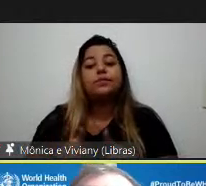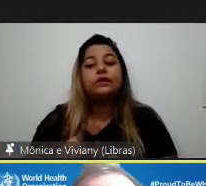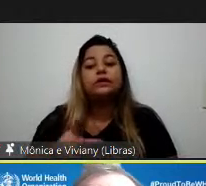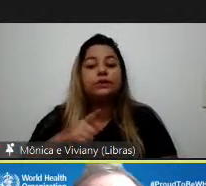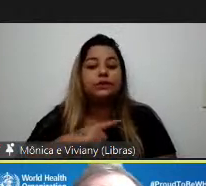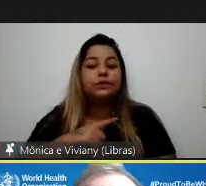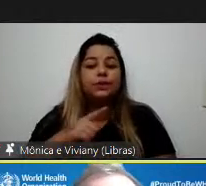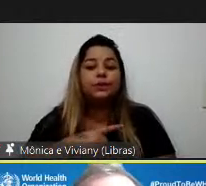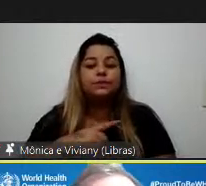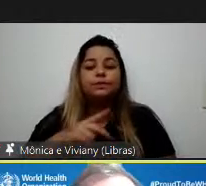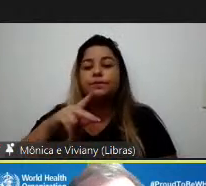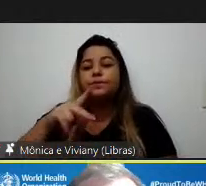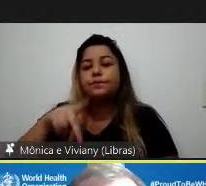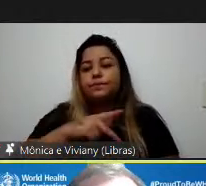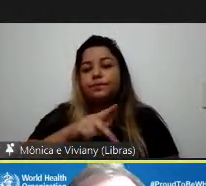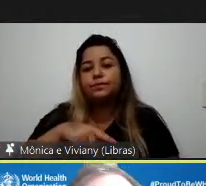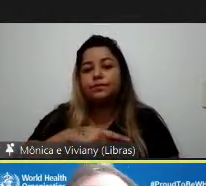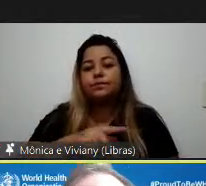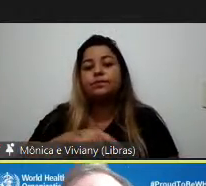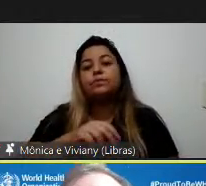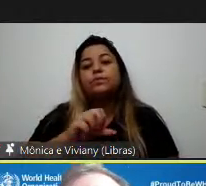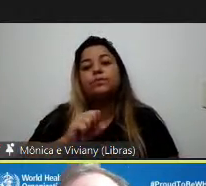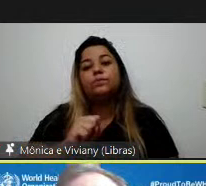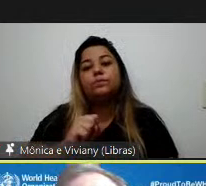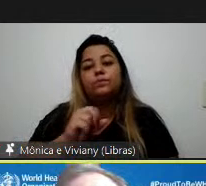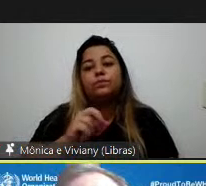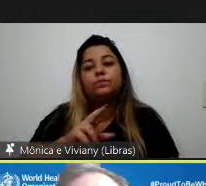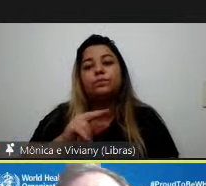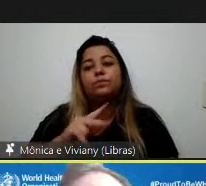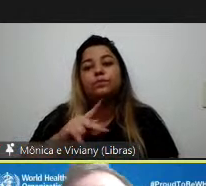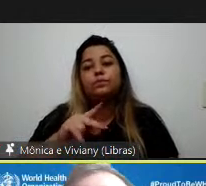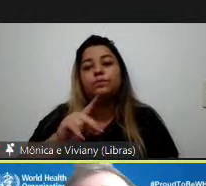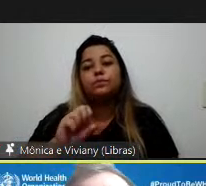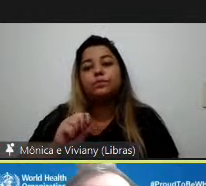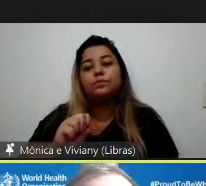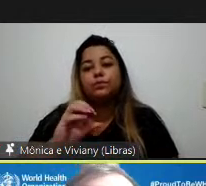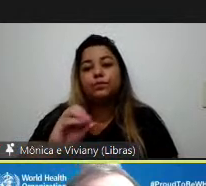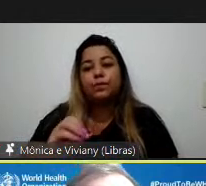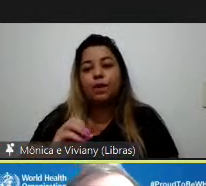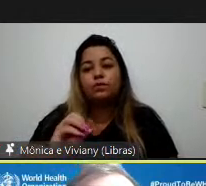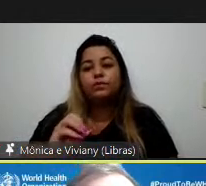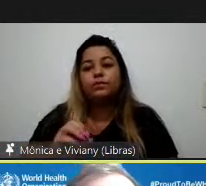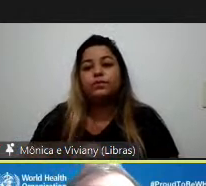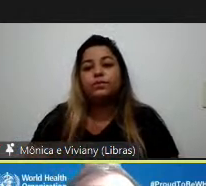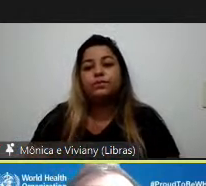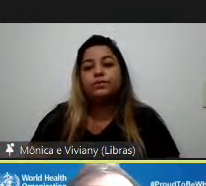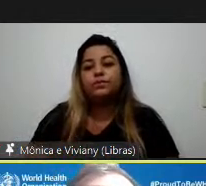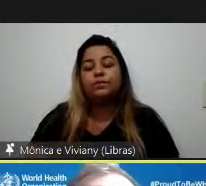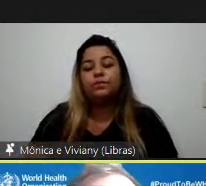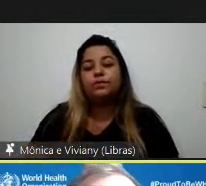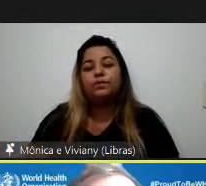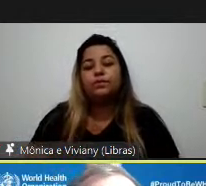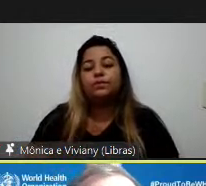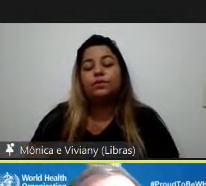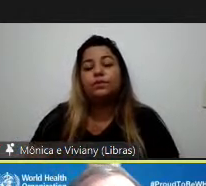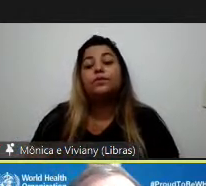overweight and the nutrition issues related to non-communicable diseases.